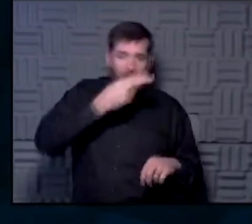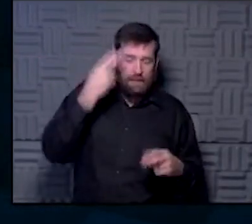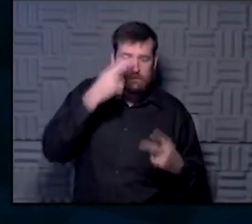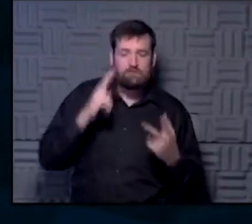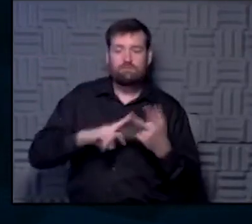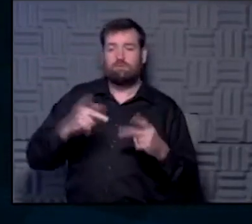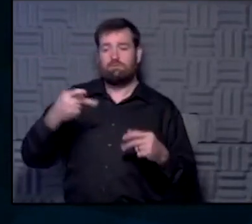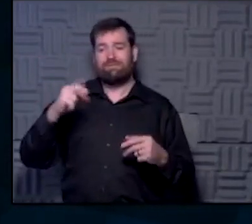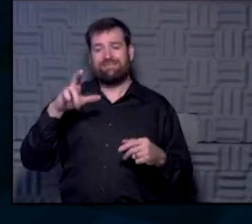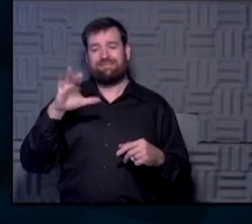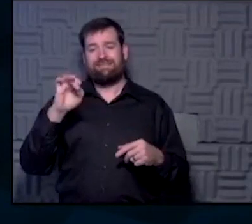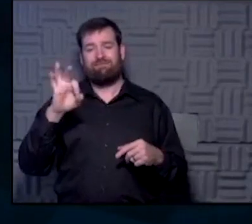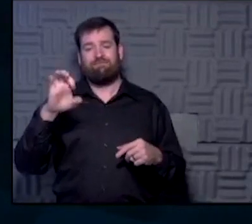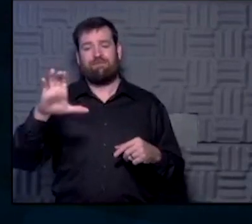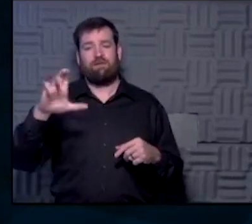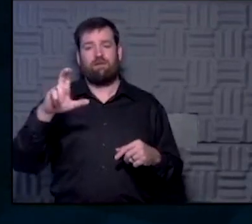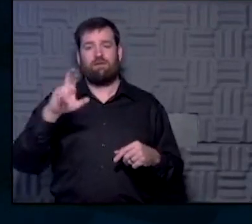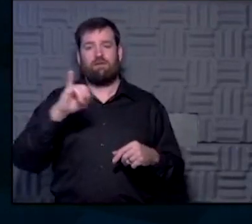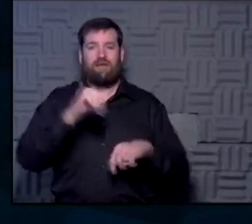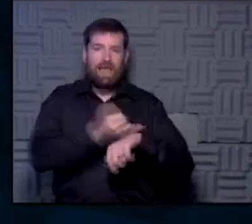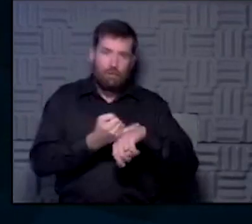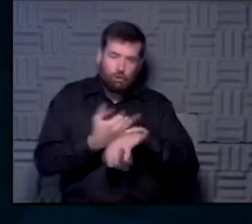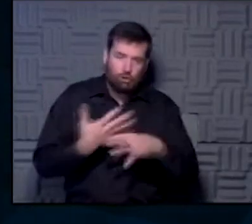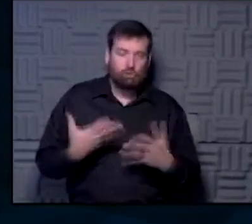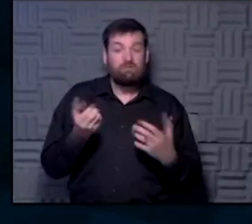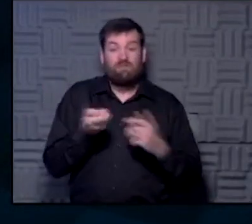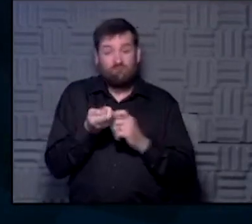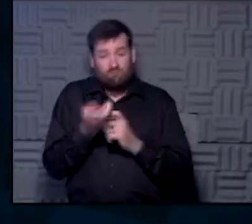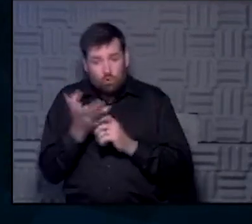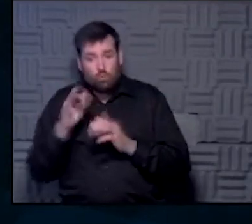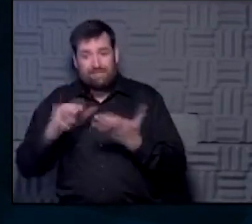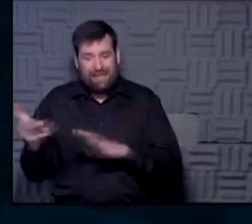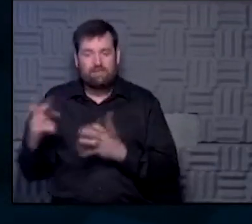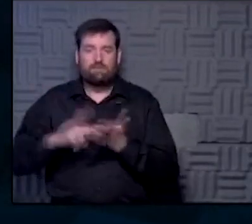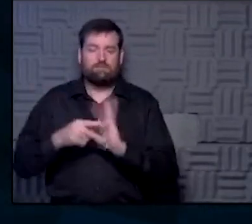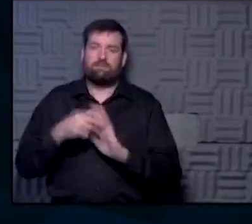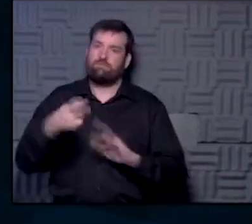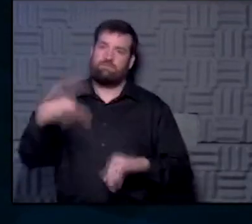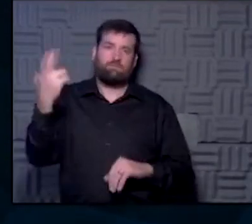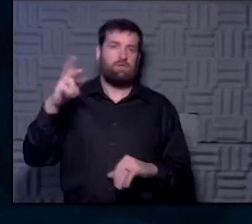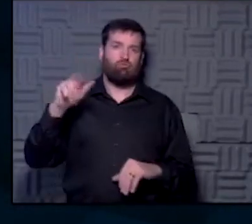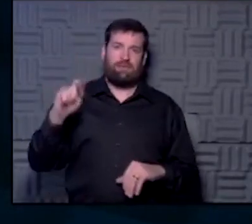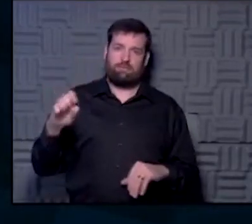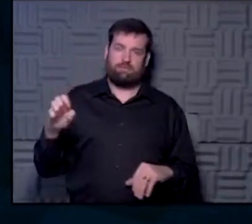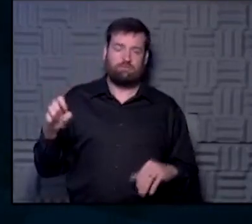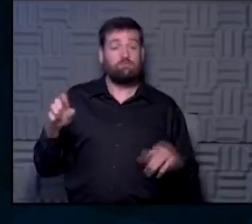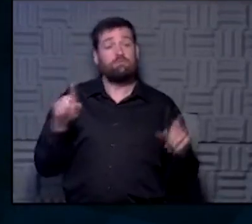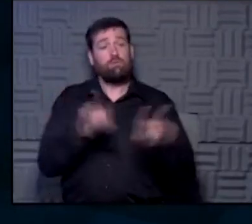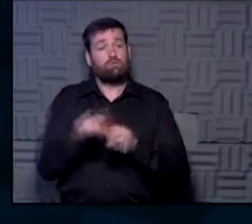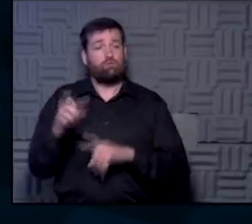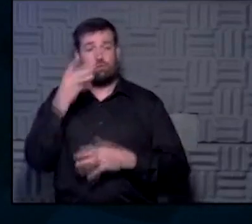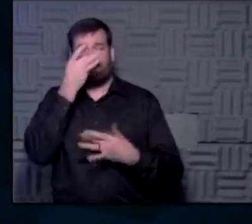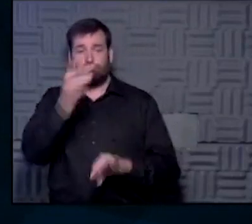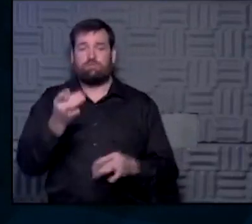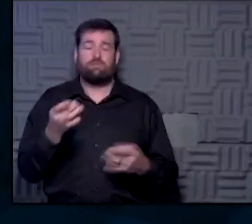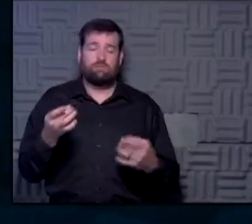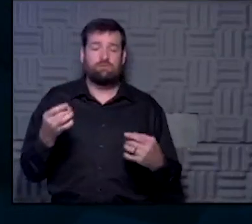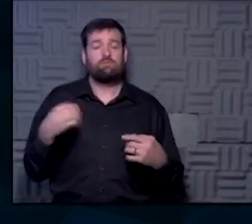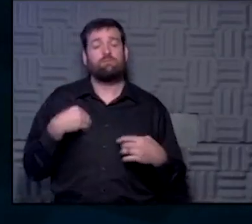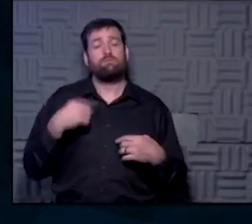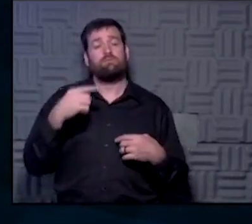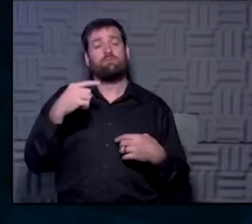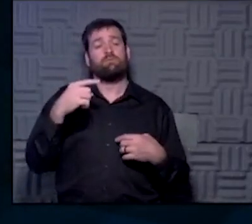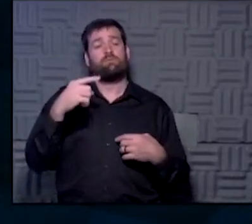are very small populations in our community, so even a handful of deaths mean that those rates end up very high. The other interesting thing here is that you can see is that the